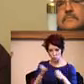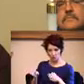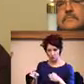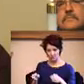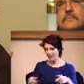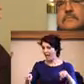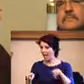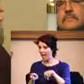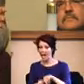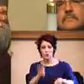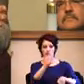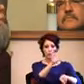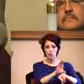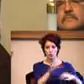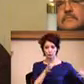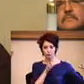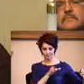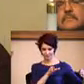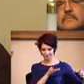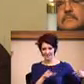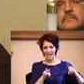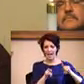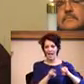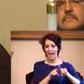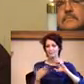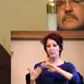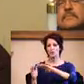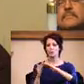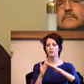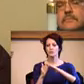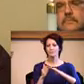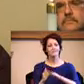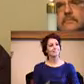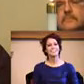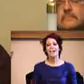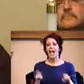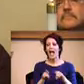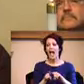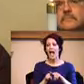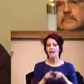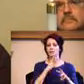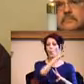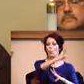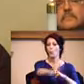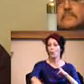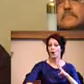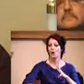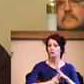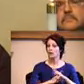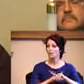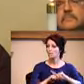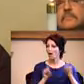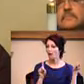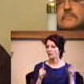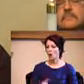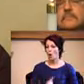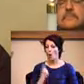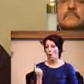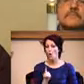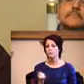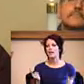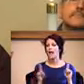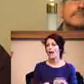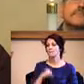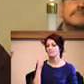a community and as a world but it only happens if we're prepared to